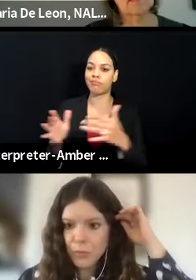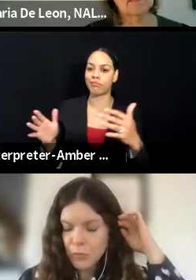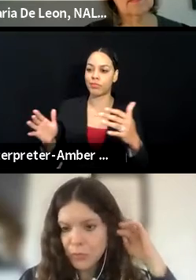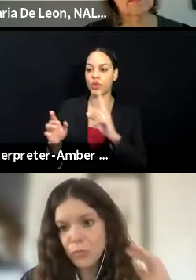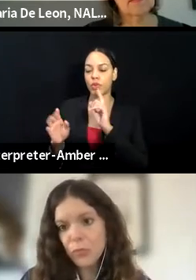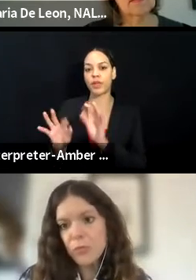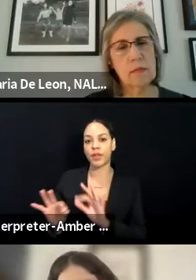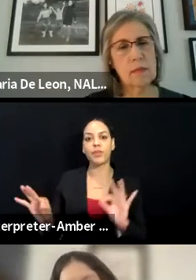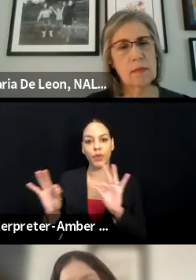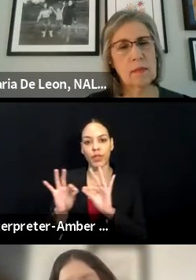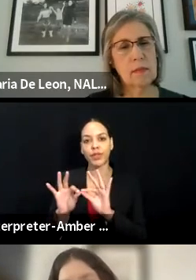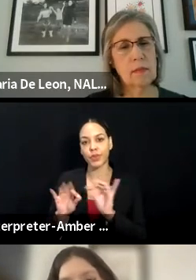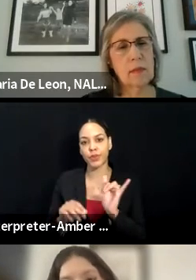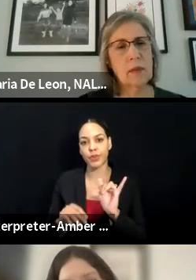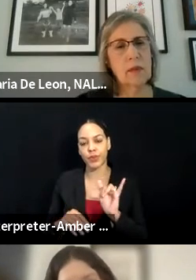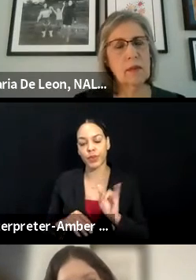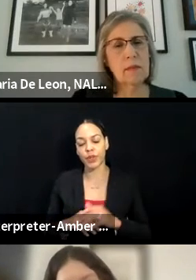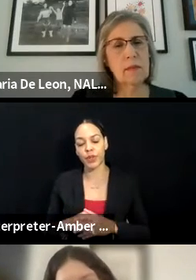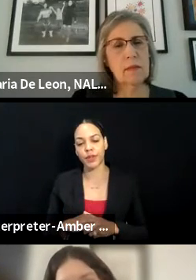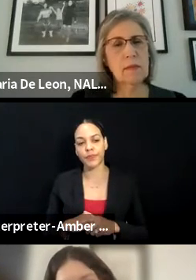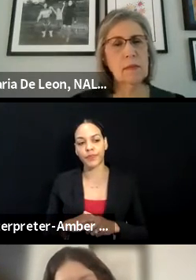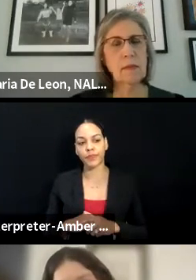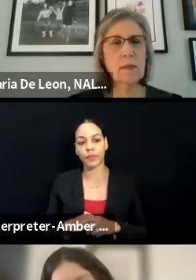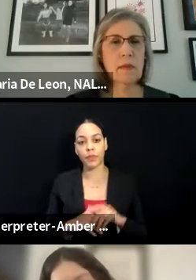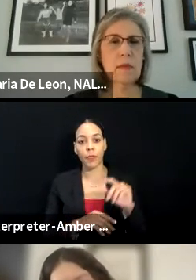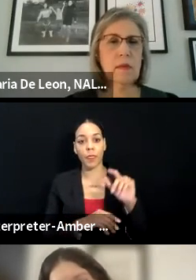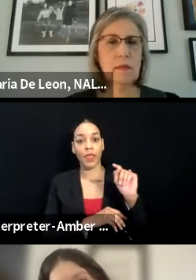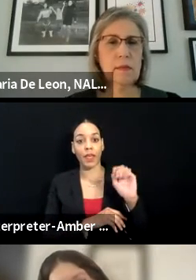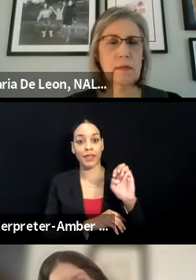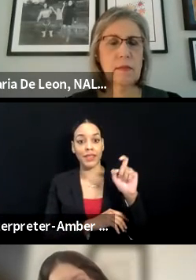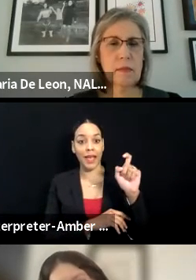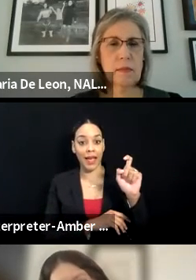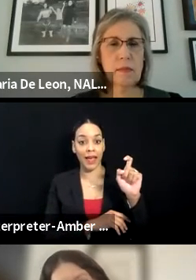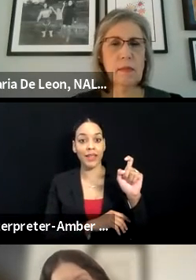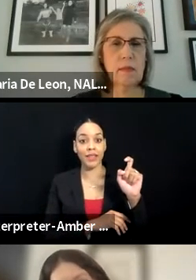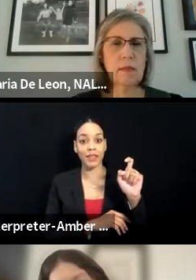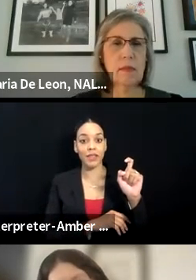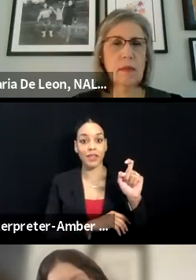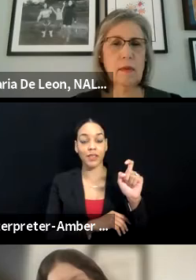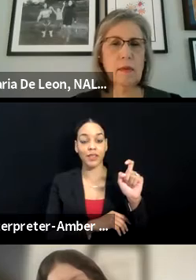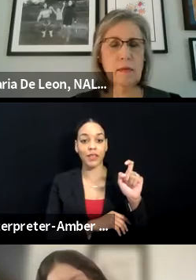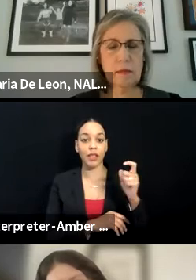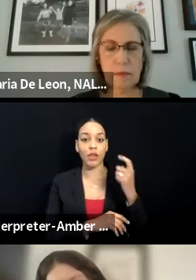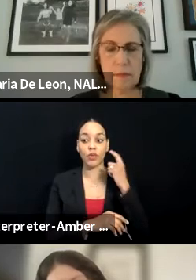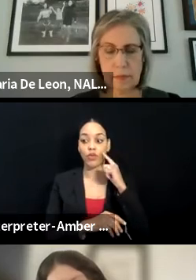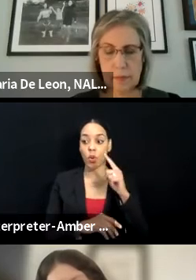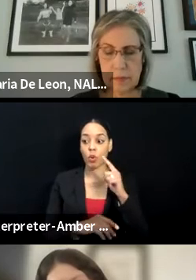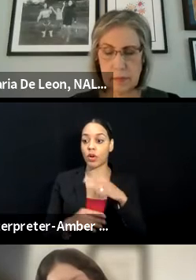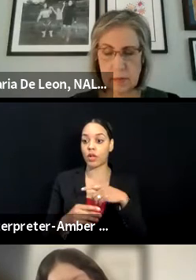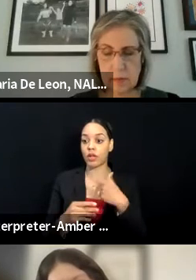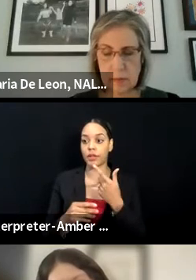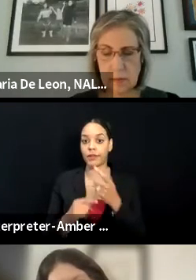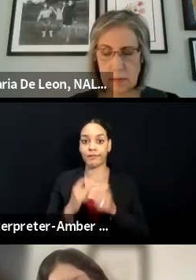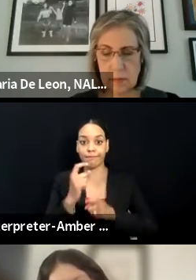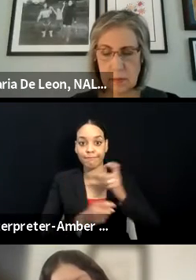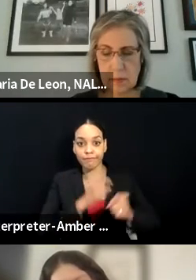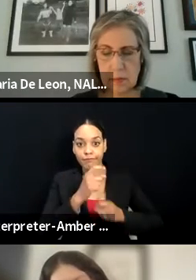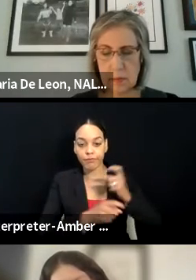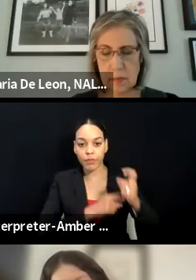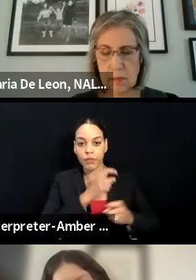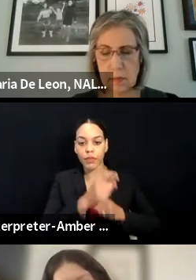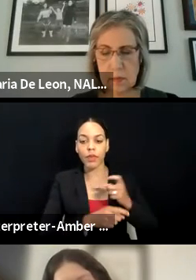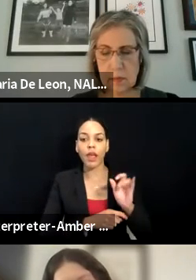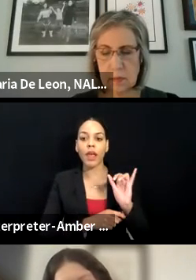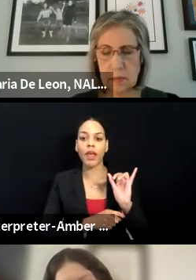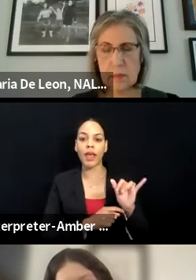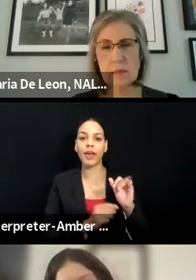other. The tax incentives for charitable giving and preserving the charitable deduction is actually something that